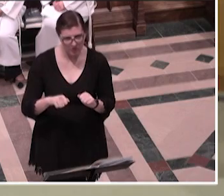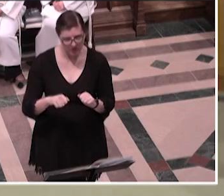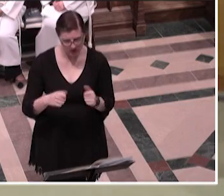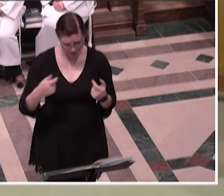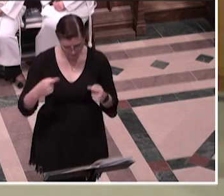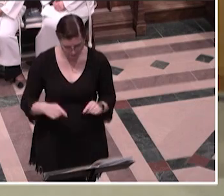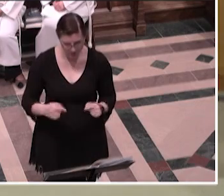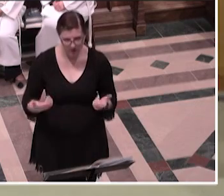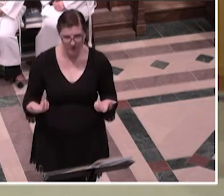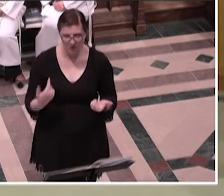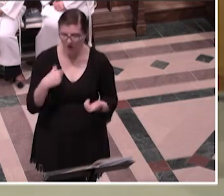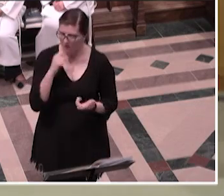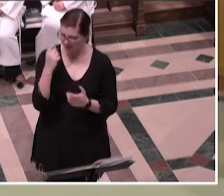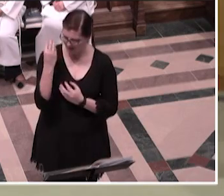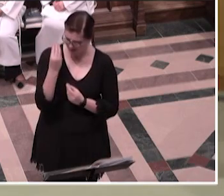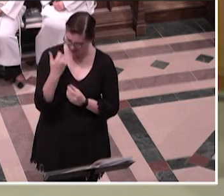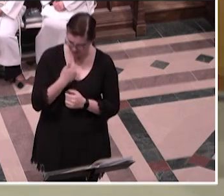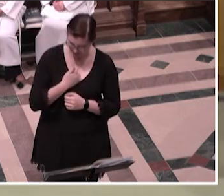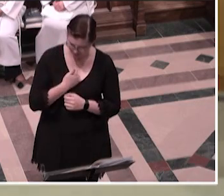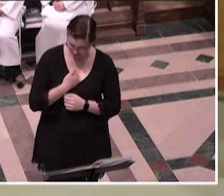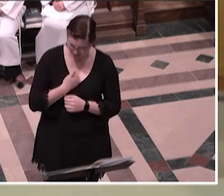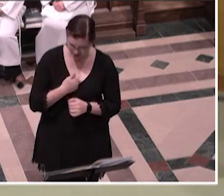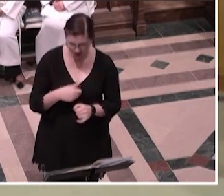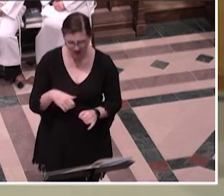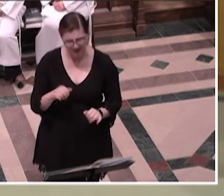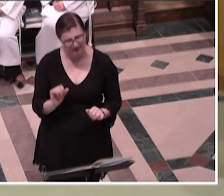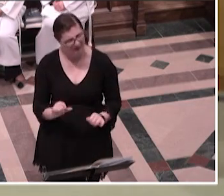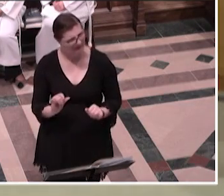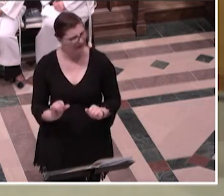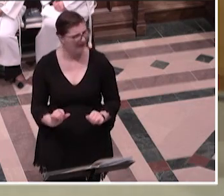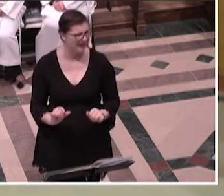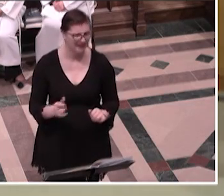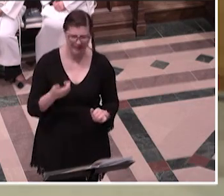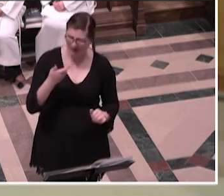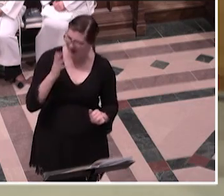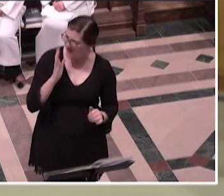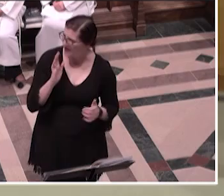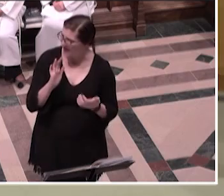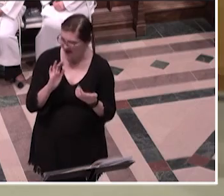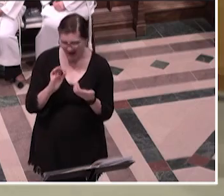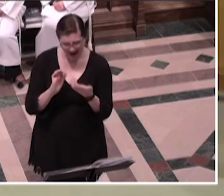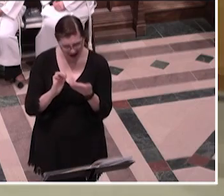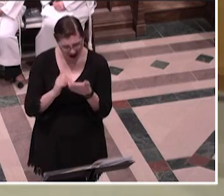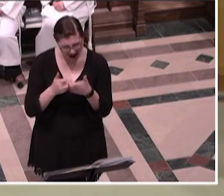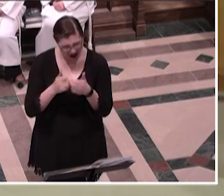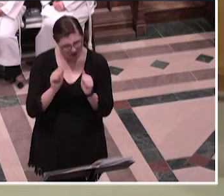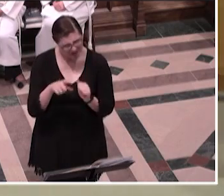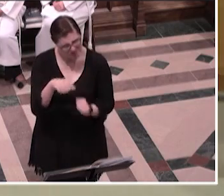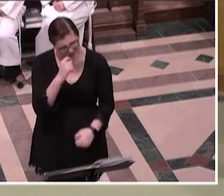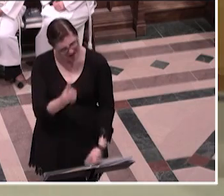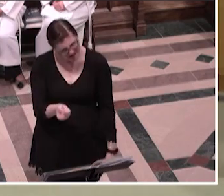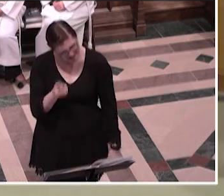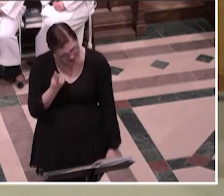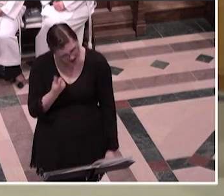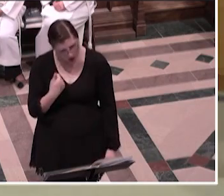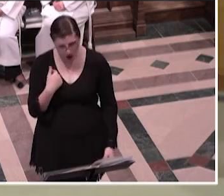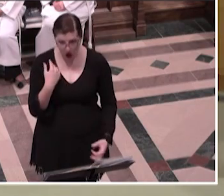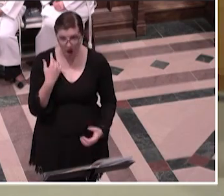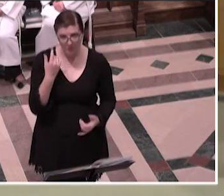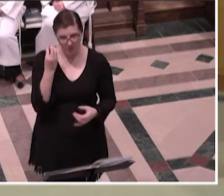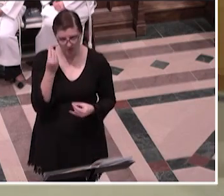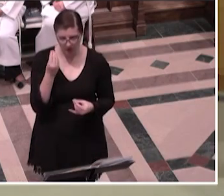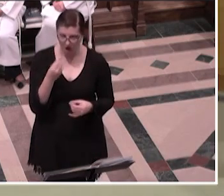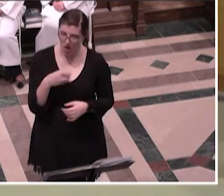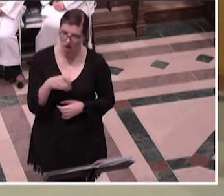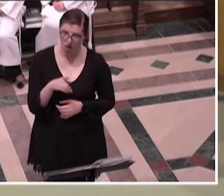I'm not thinking to myself, "Geez, guy, how could you not get this?" I'm thinking to myself,